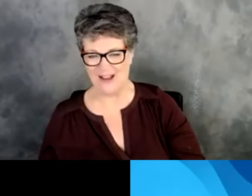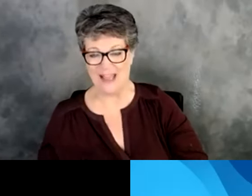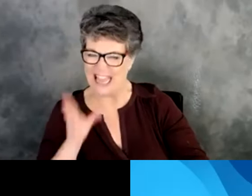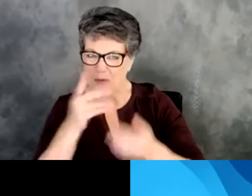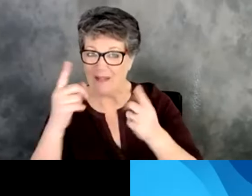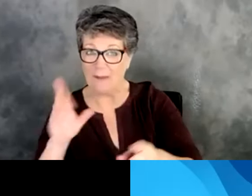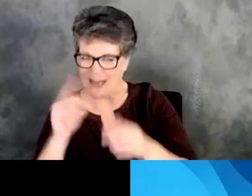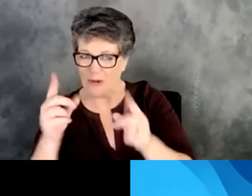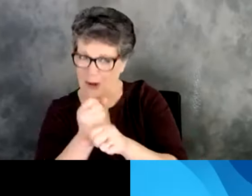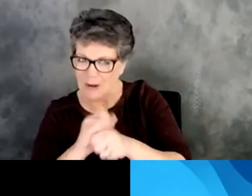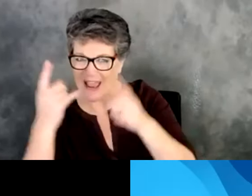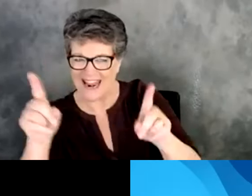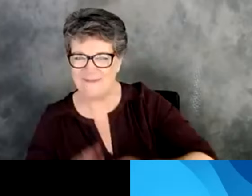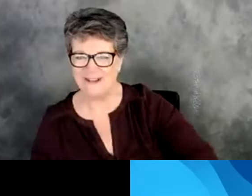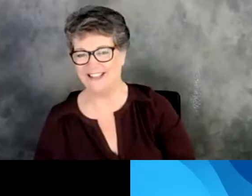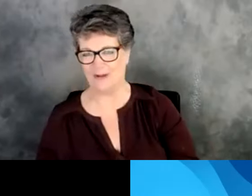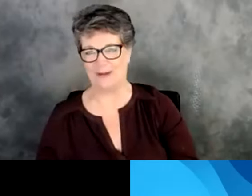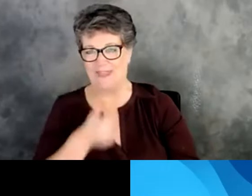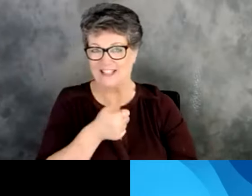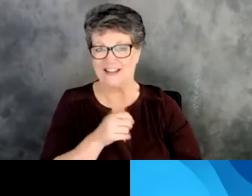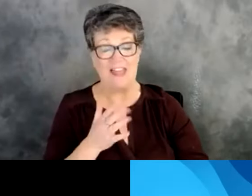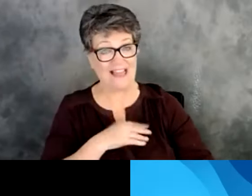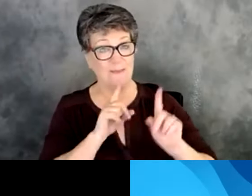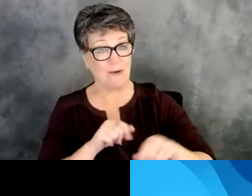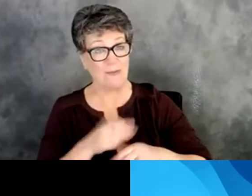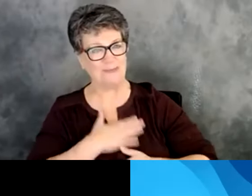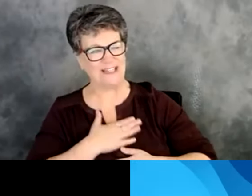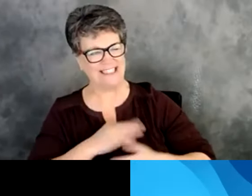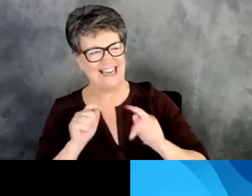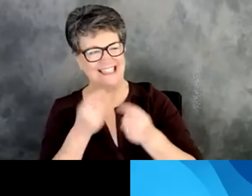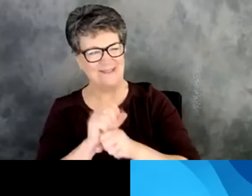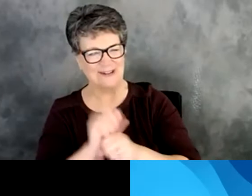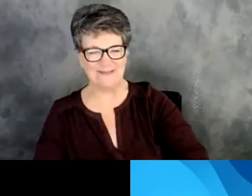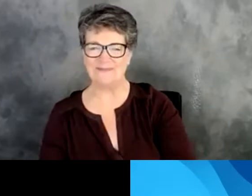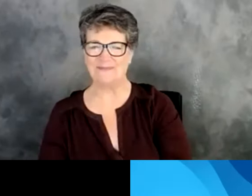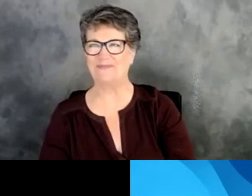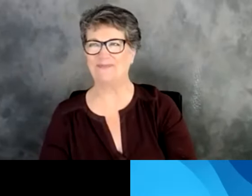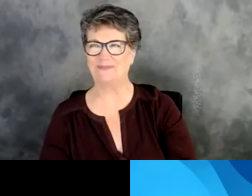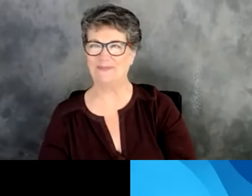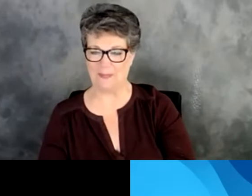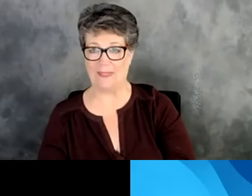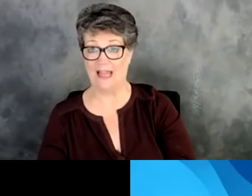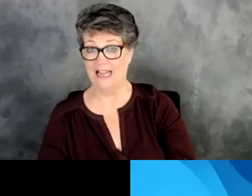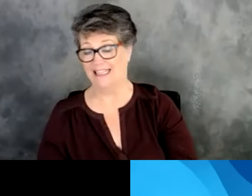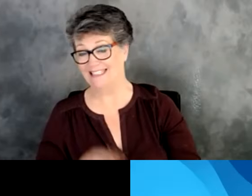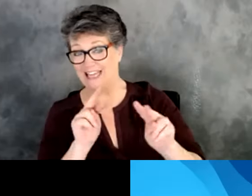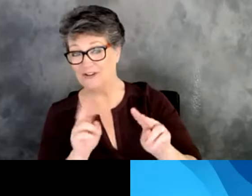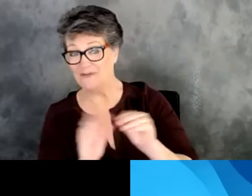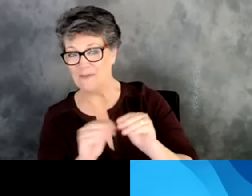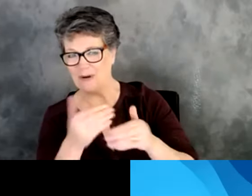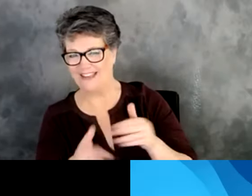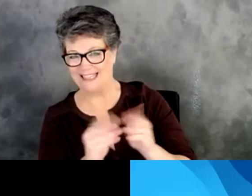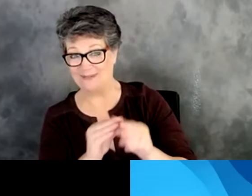happen. We're going to make it happen. Sounds good. There's my report. Appreciate the team. Well, stay tuned for more at the next meeting